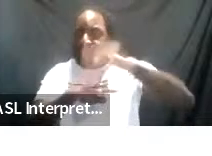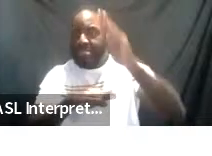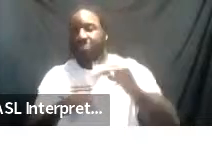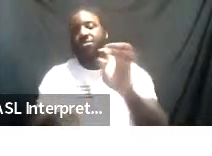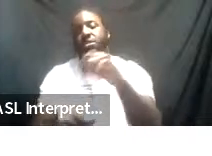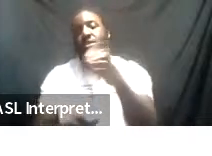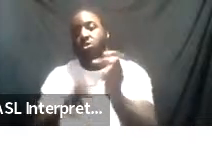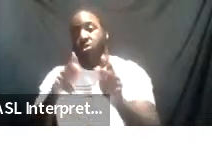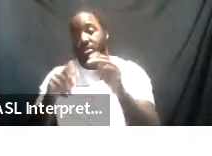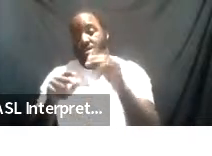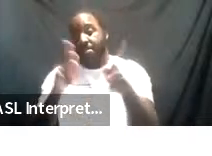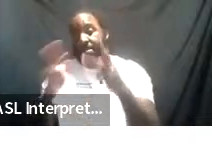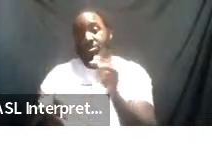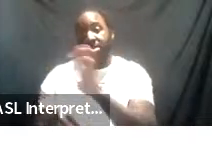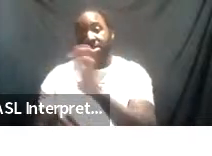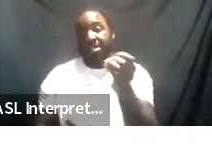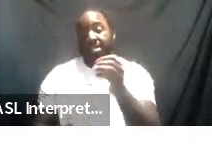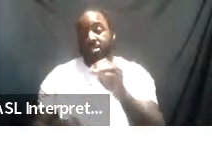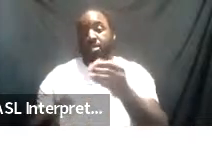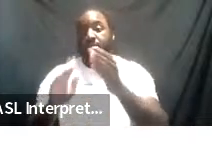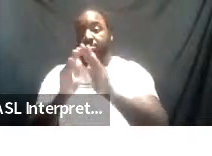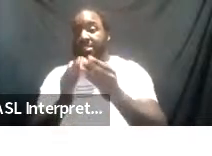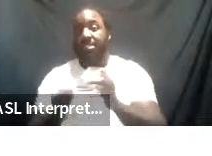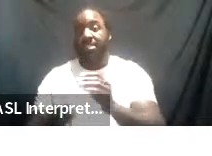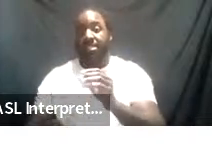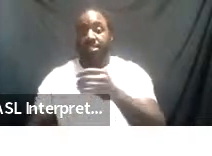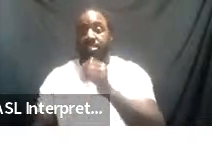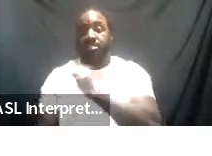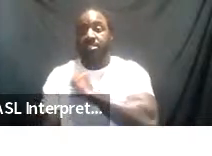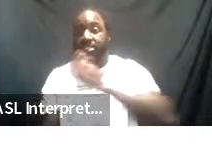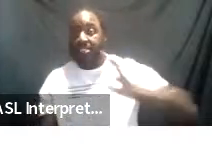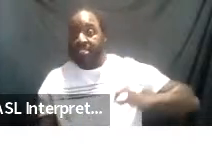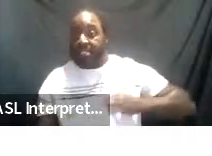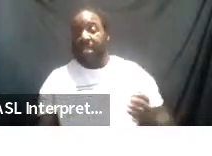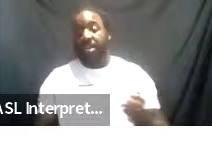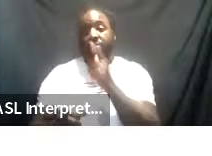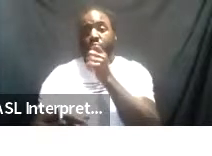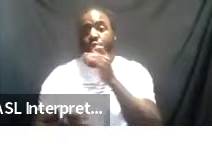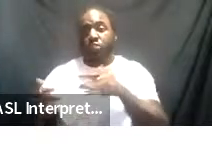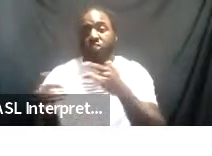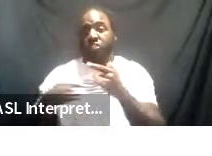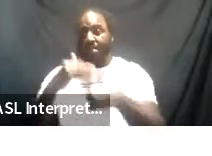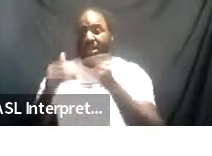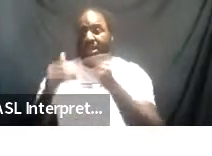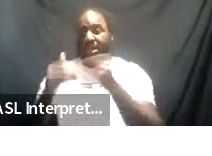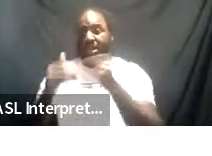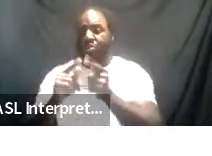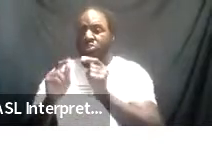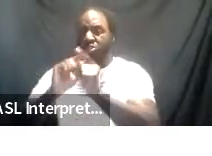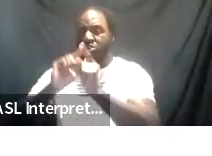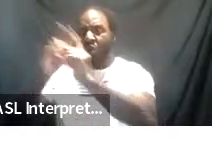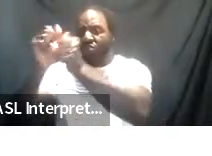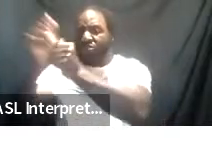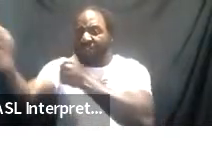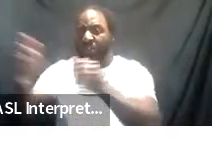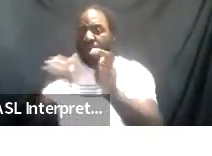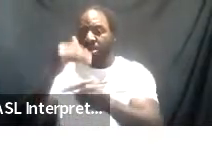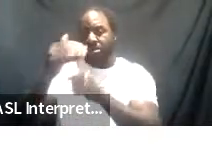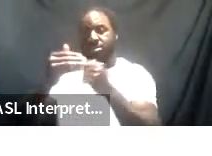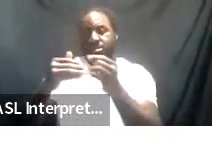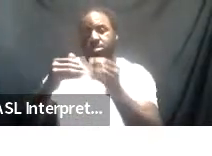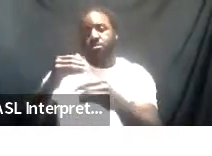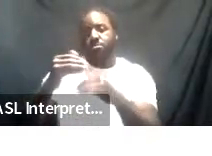and elected officials who, are concerned about, going too far on parking. And I can say